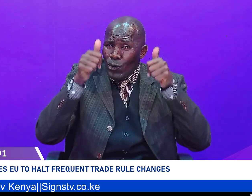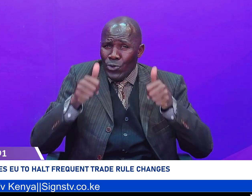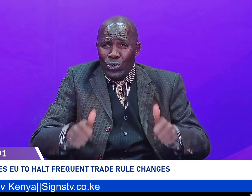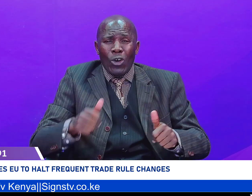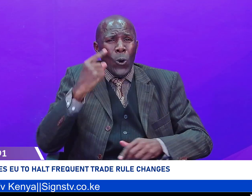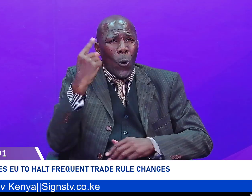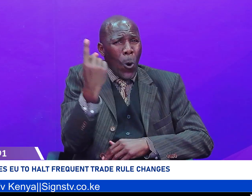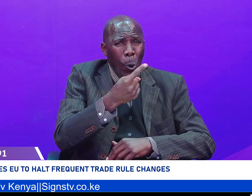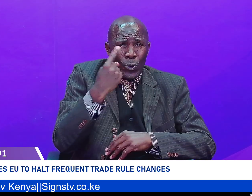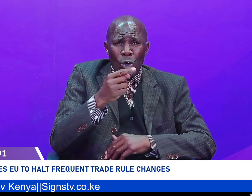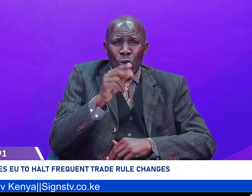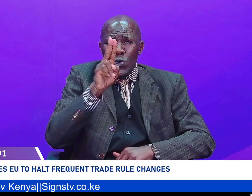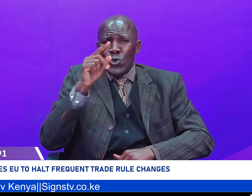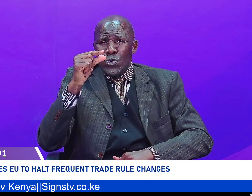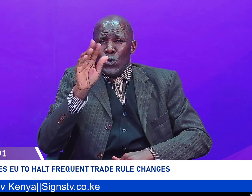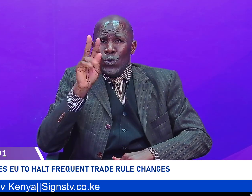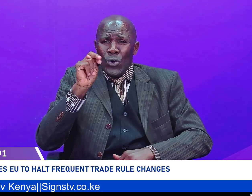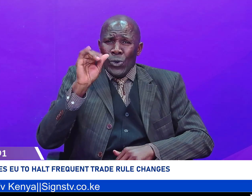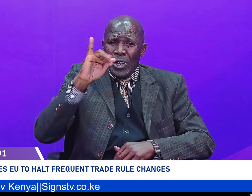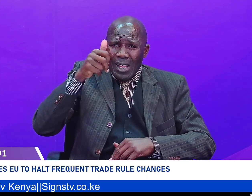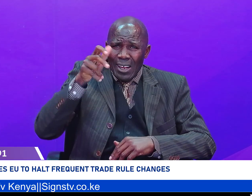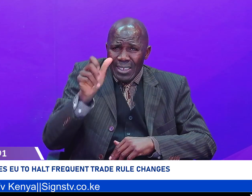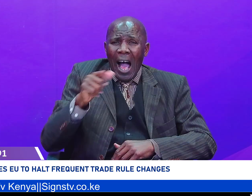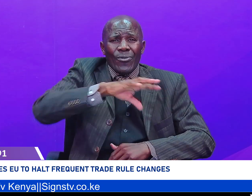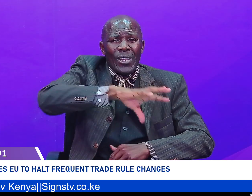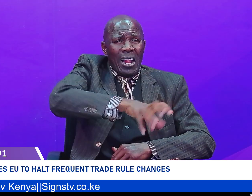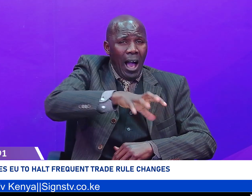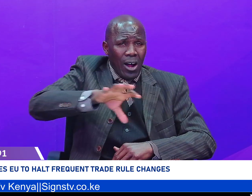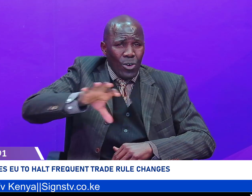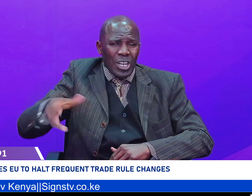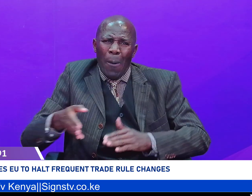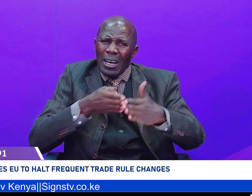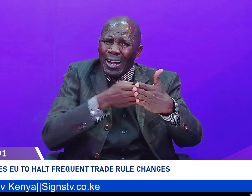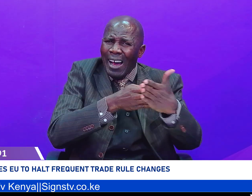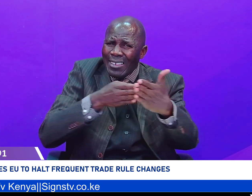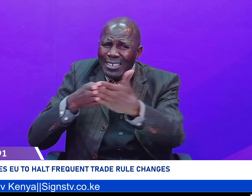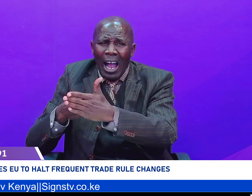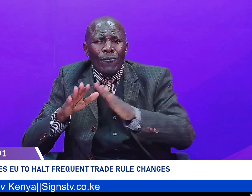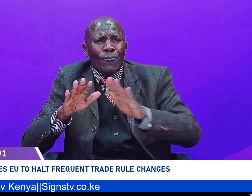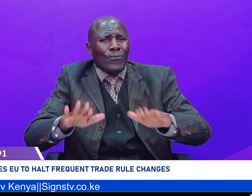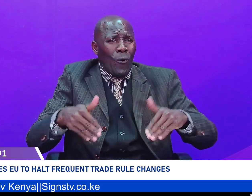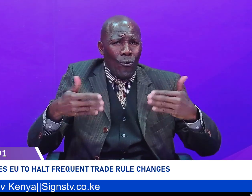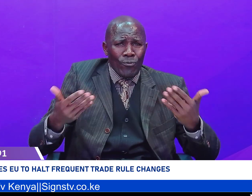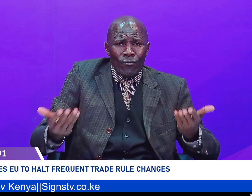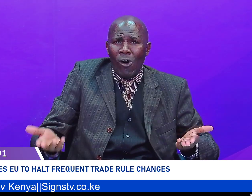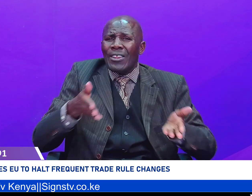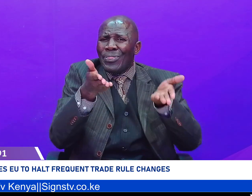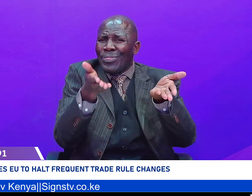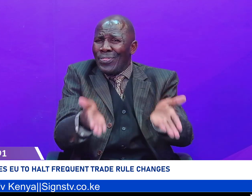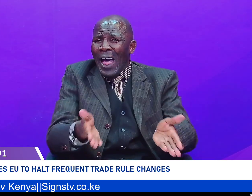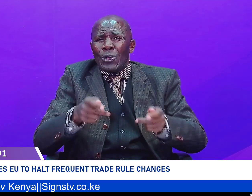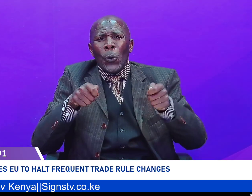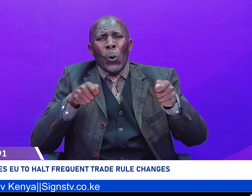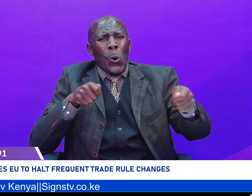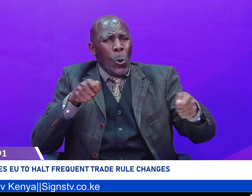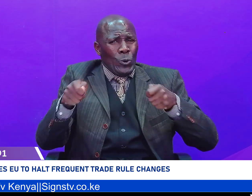She noted that only Ugunja constituency was excluded from the current drive due